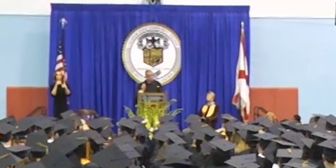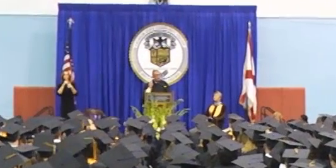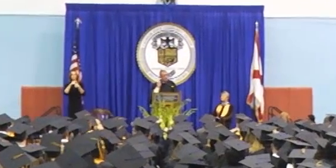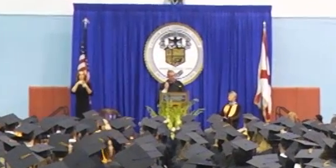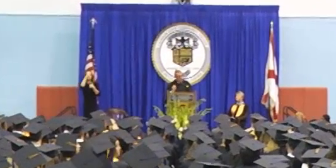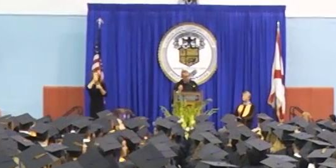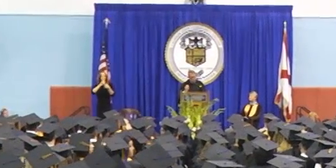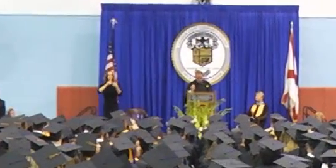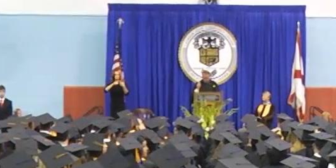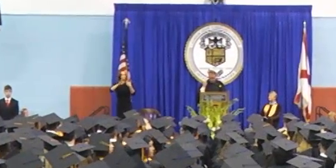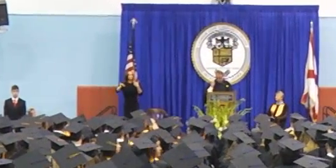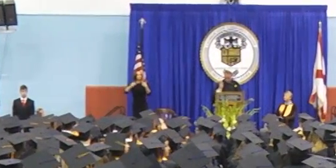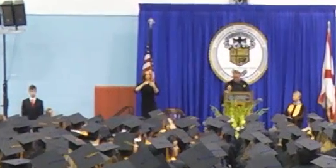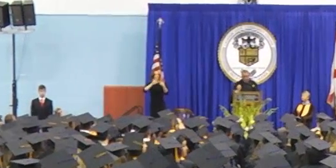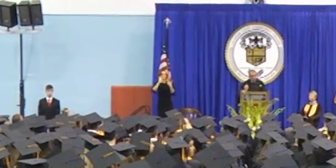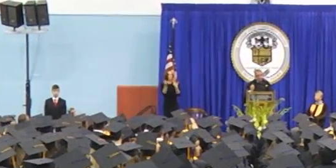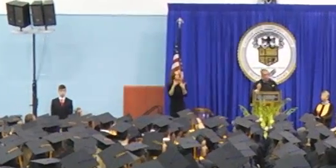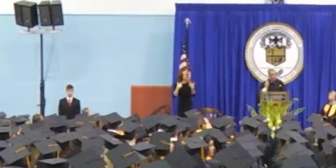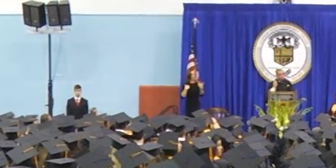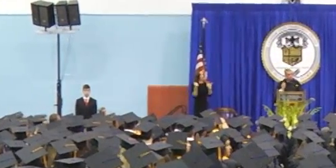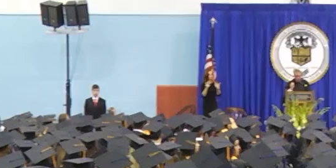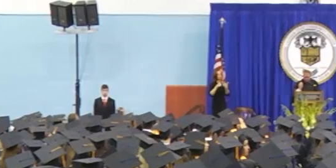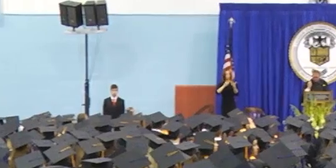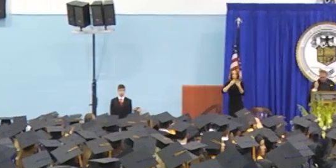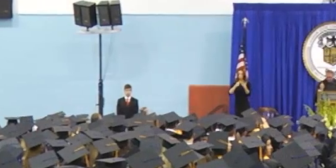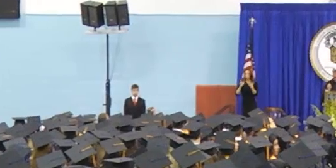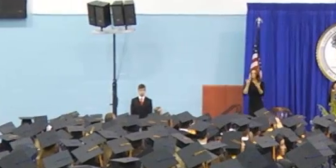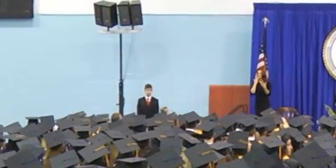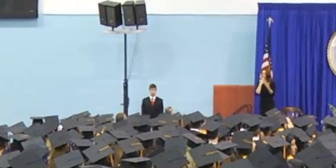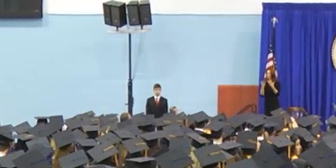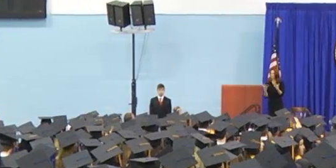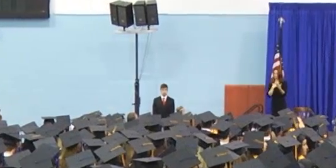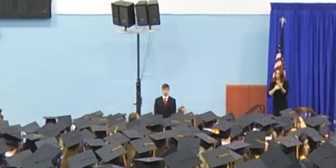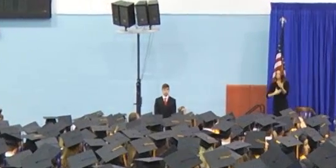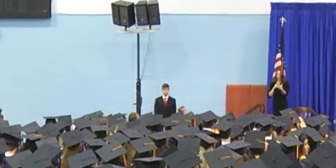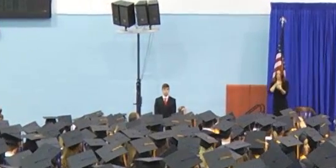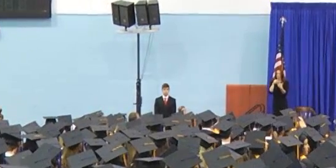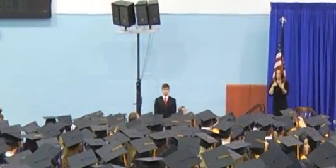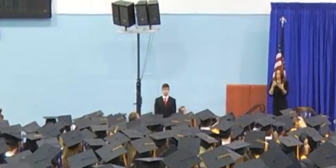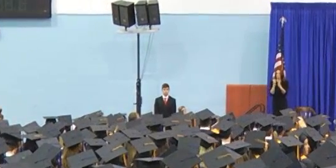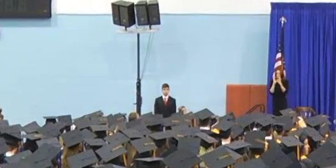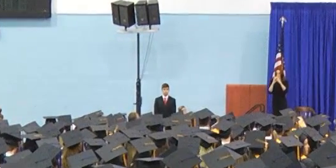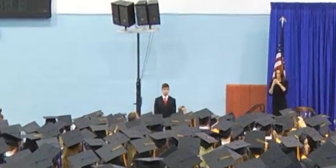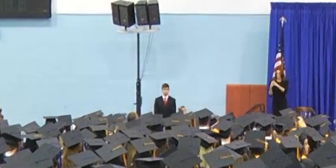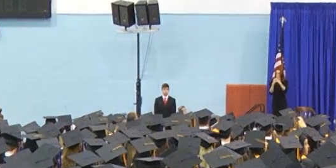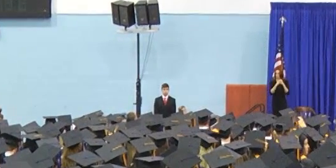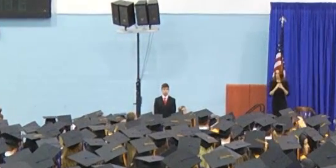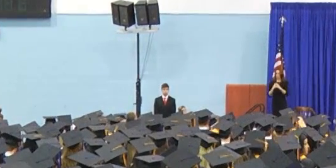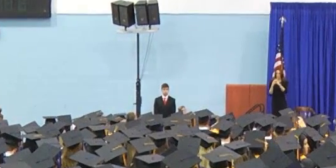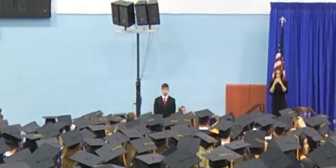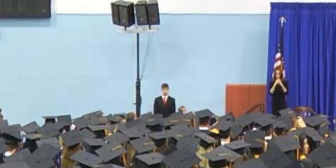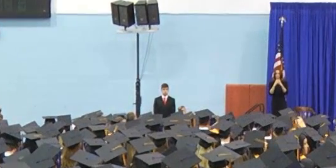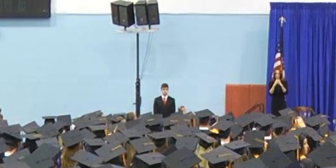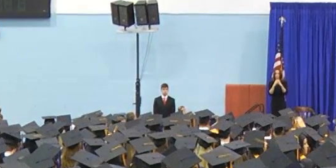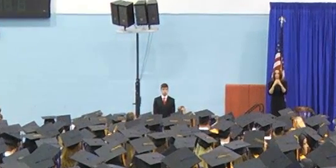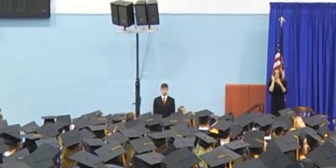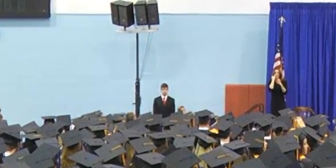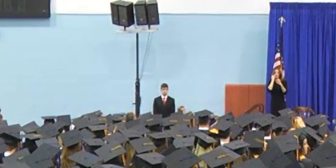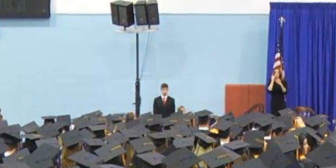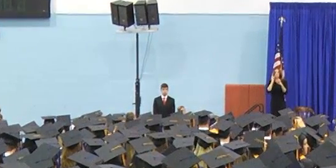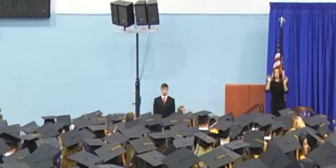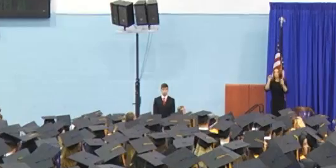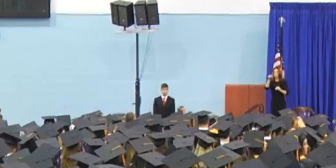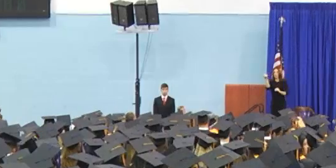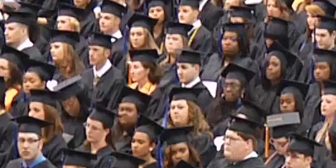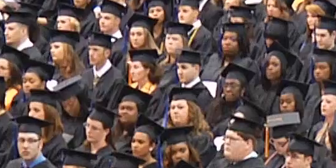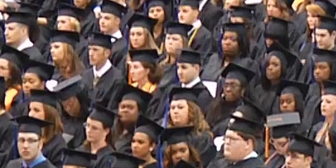children, health, friends, and favorite passions. If everything else was lost and only